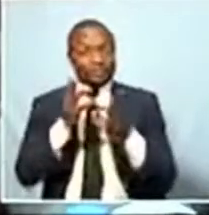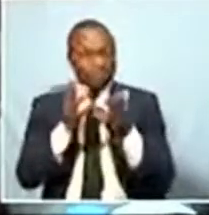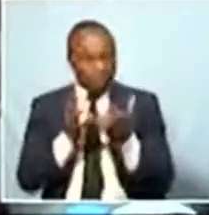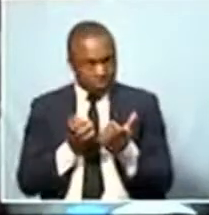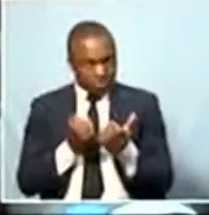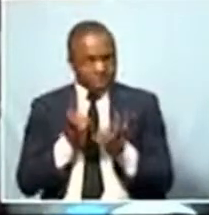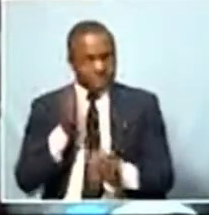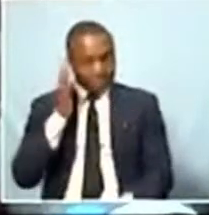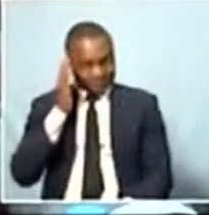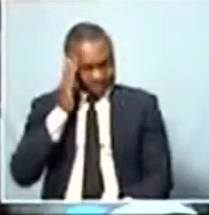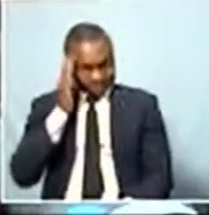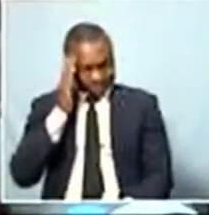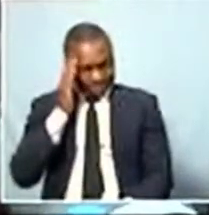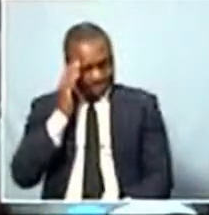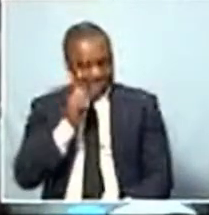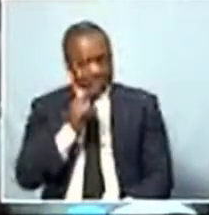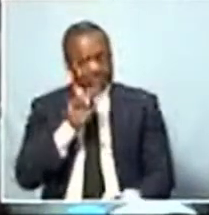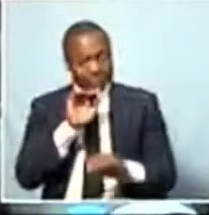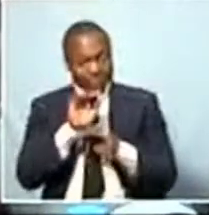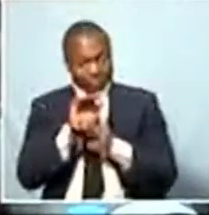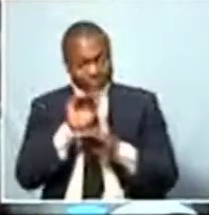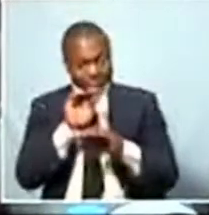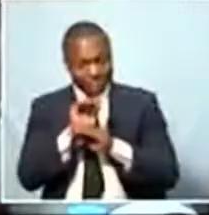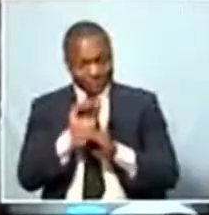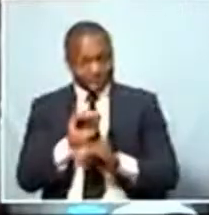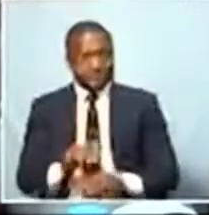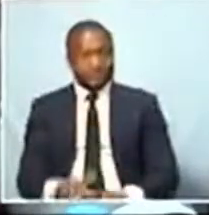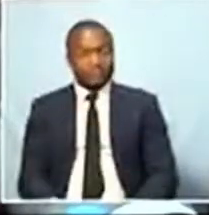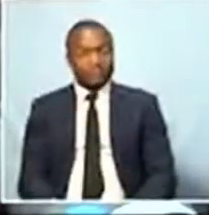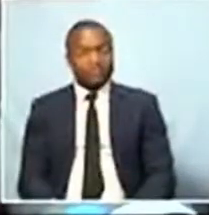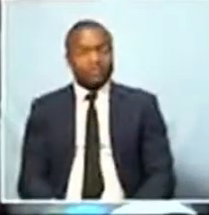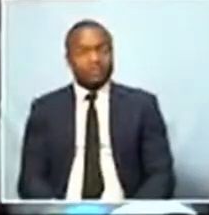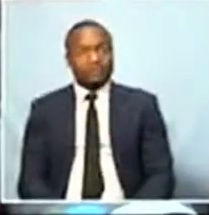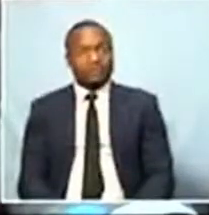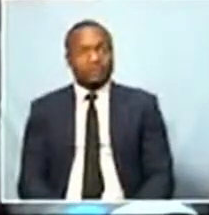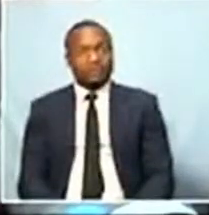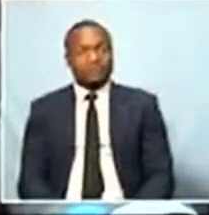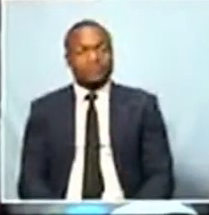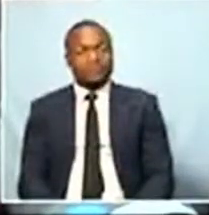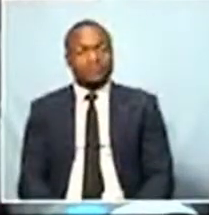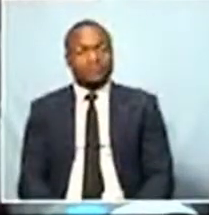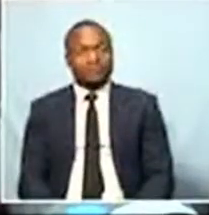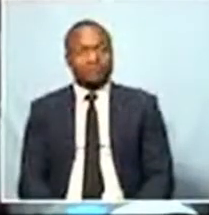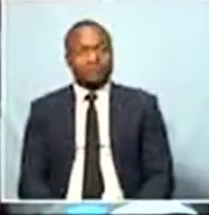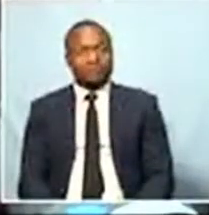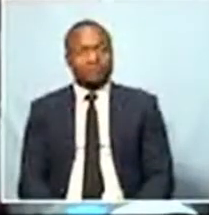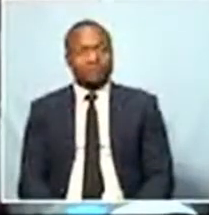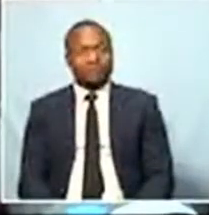to know, I want you to comment on crime.